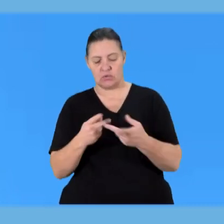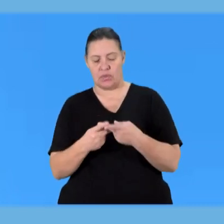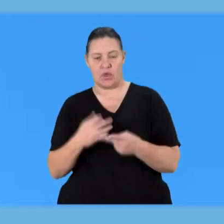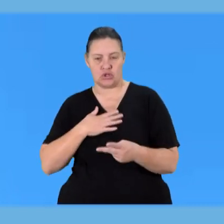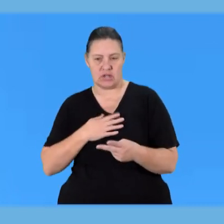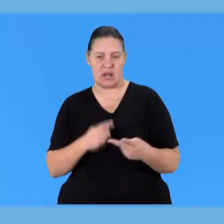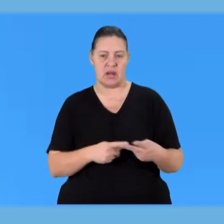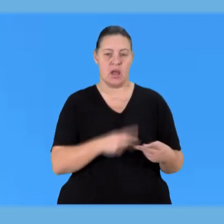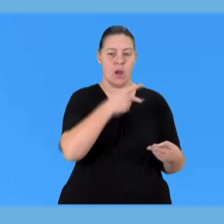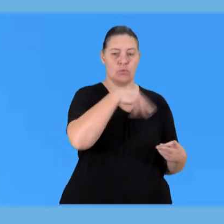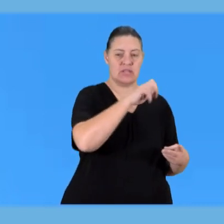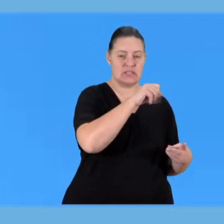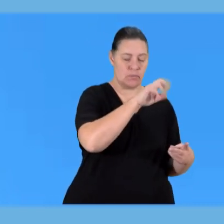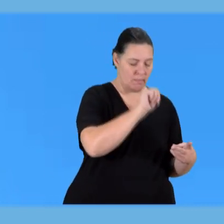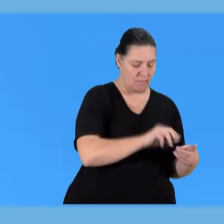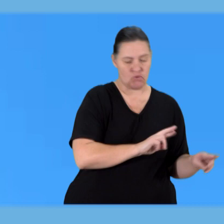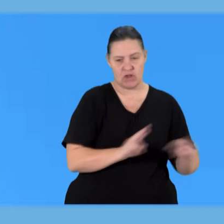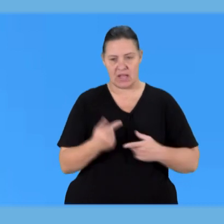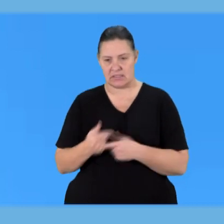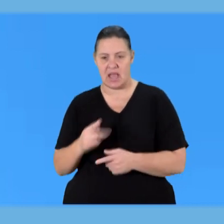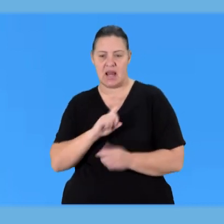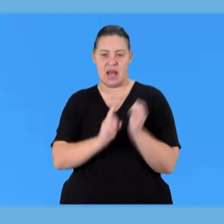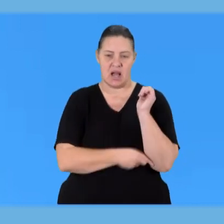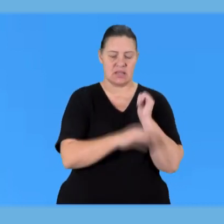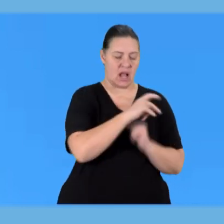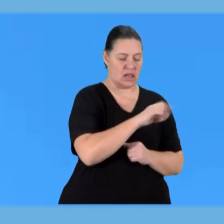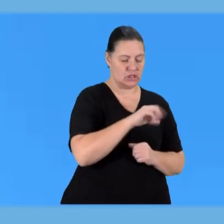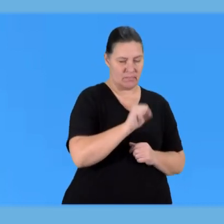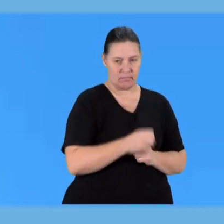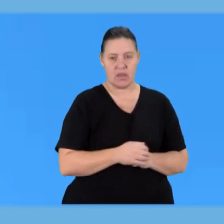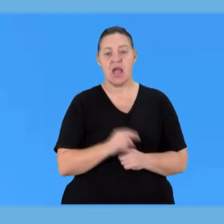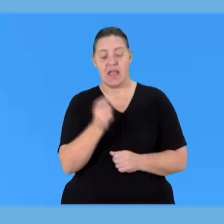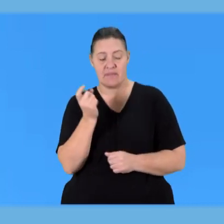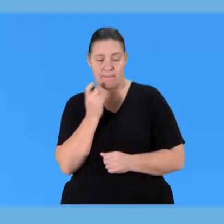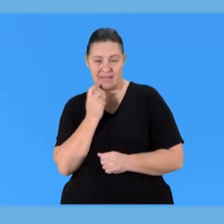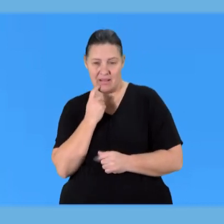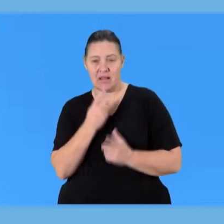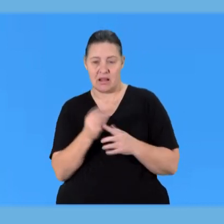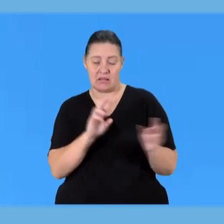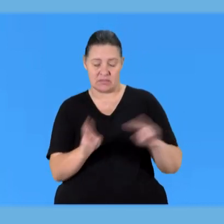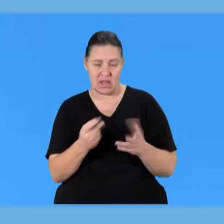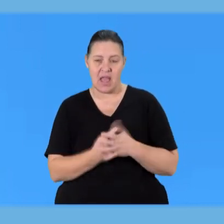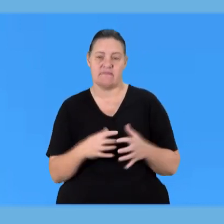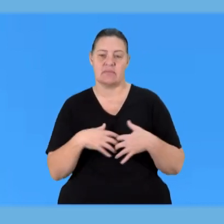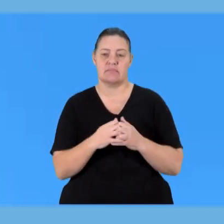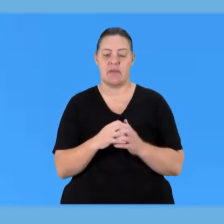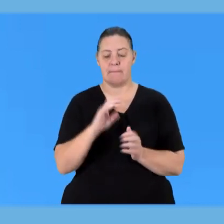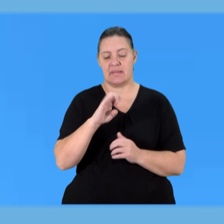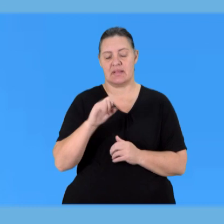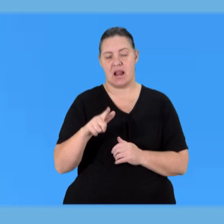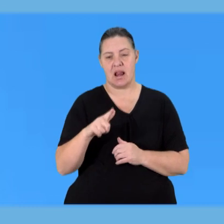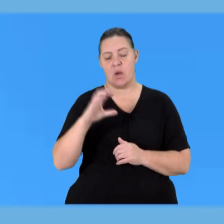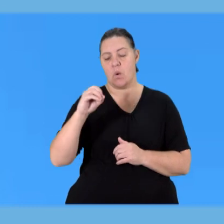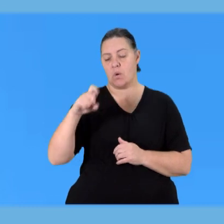with oxygen, and lastly, when calcium reacts with oxygen. We do know that when a metal reacts with oxygen, it forms a